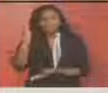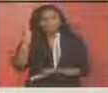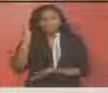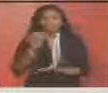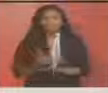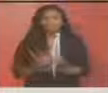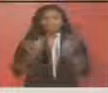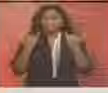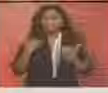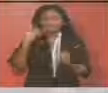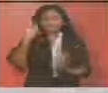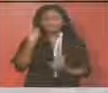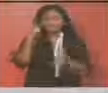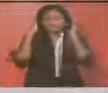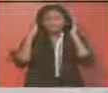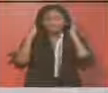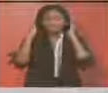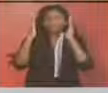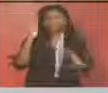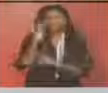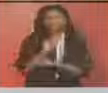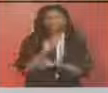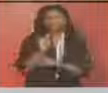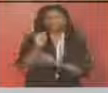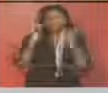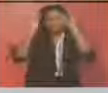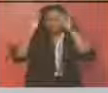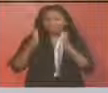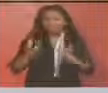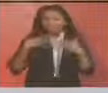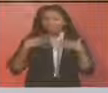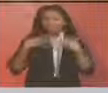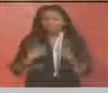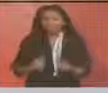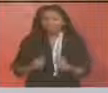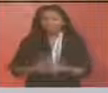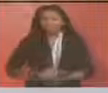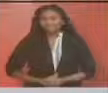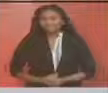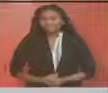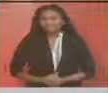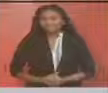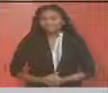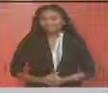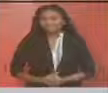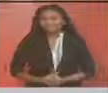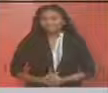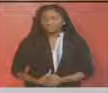to Dr. Parashram, who will deliver today's clinical and epidemiological update.